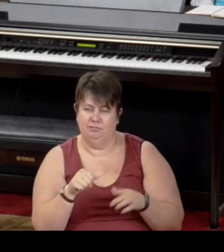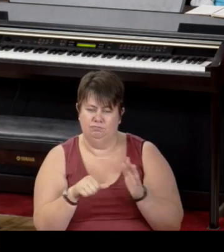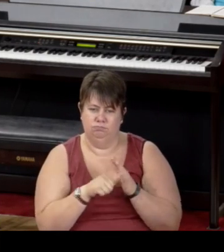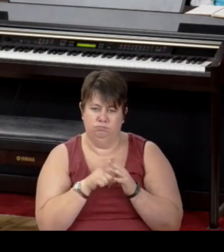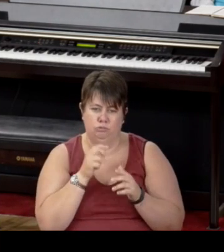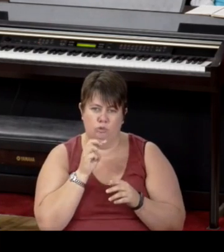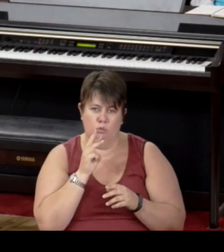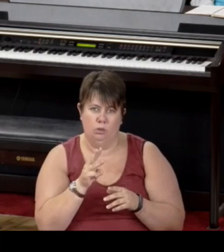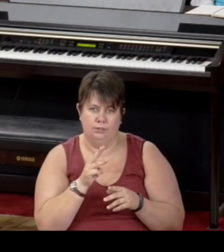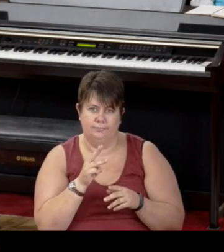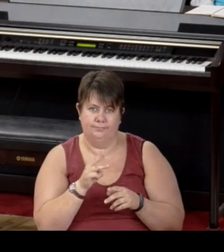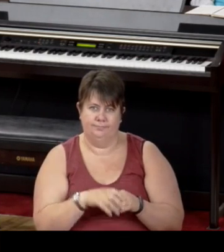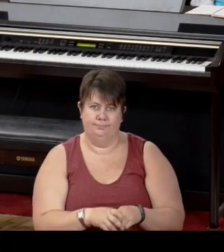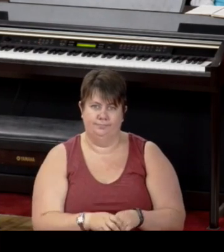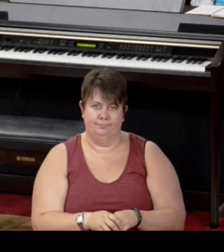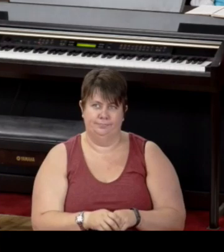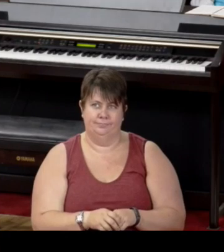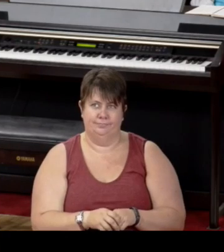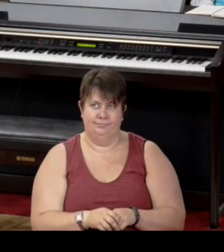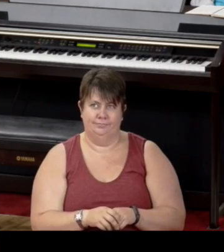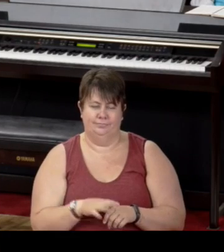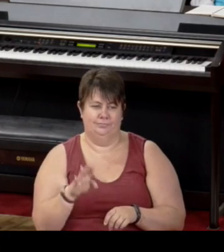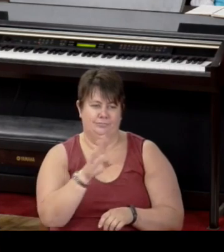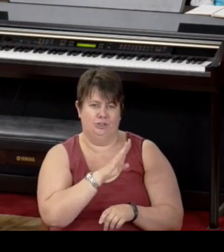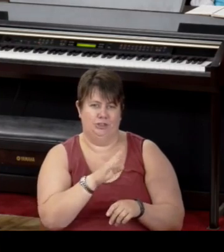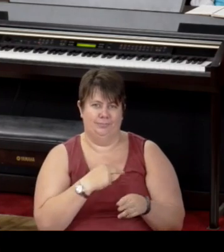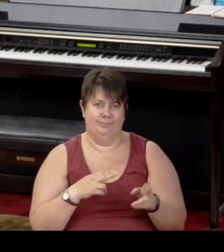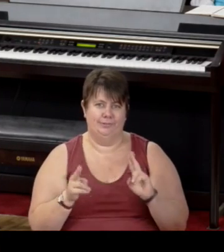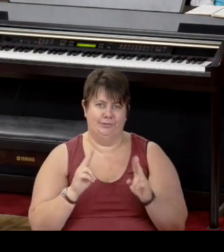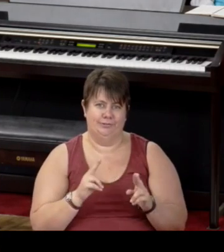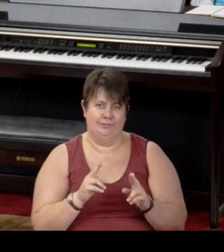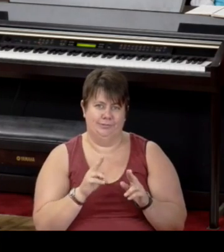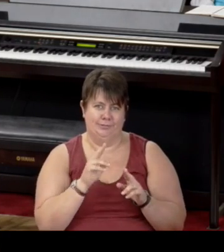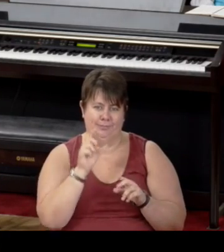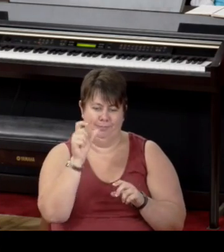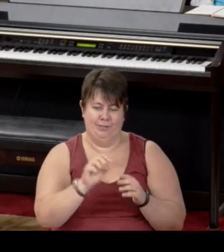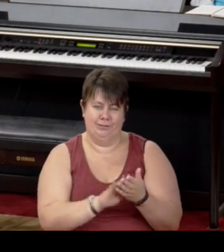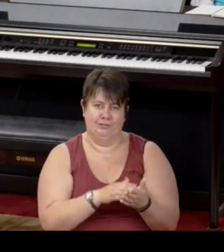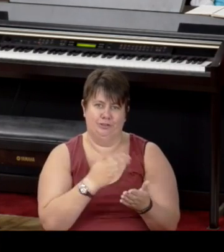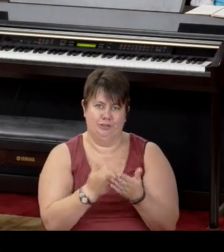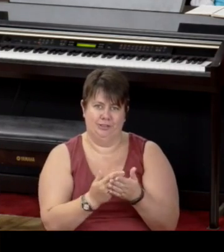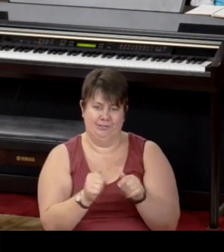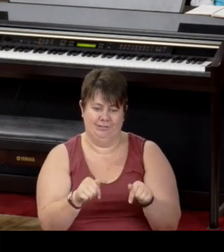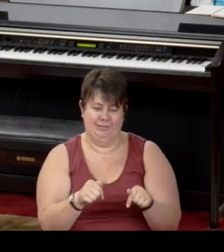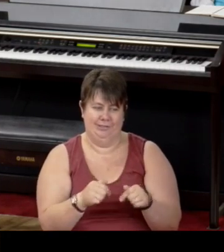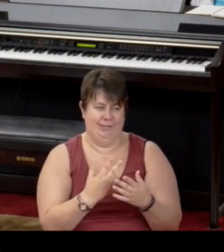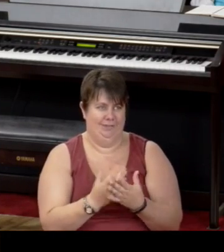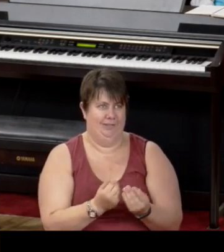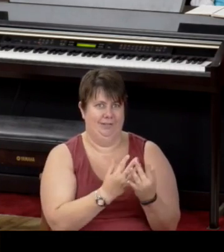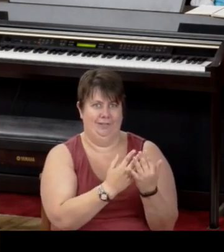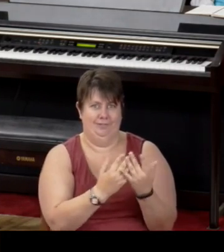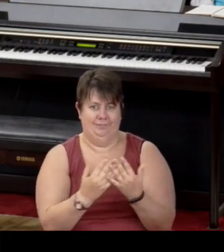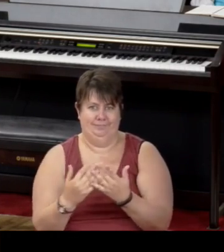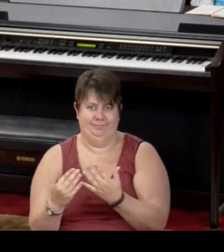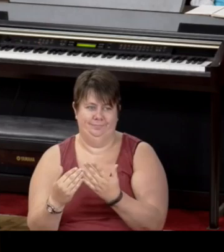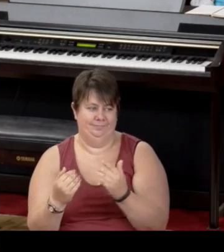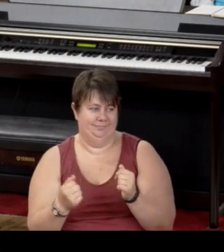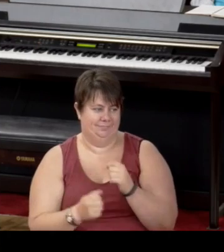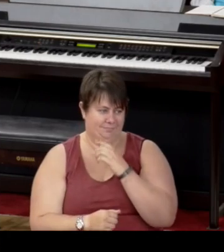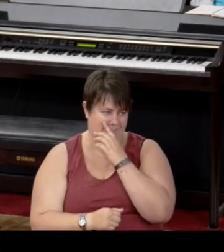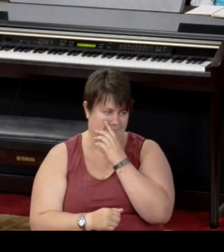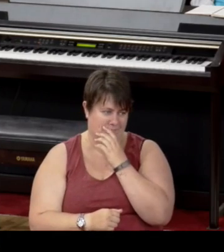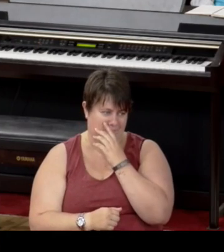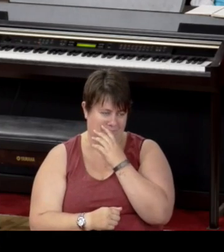And if you think it's bad for me, think of our poor signer who's having to fingerspell all of these